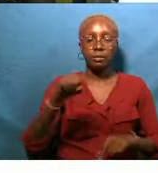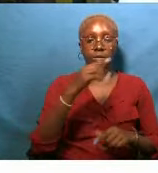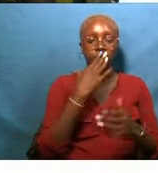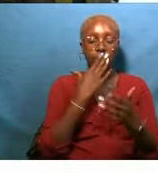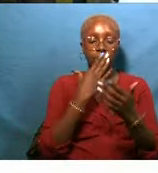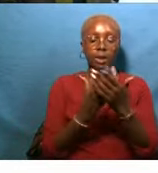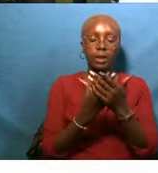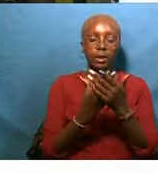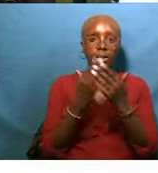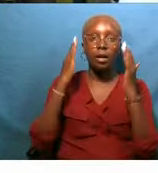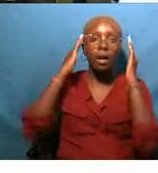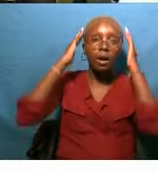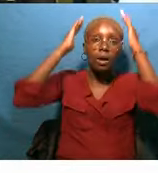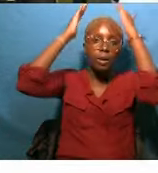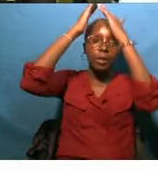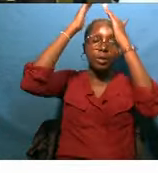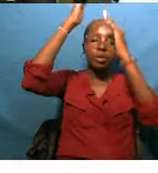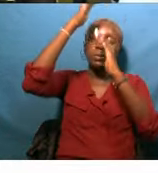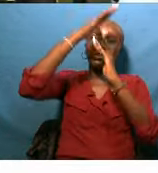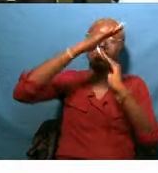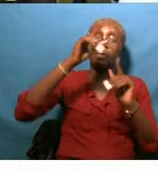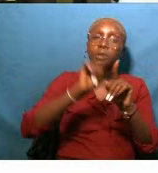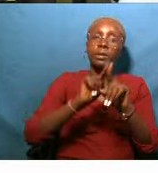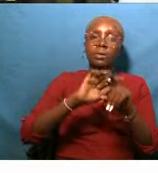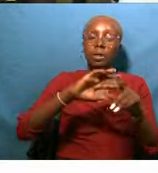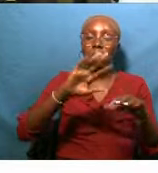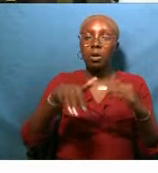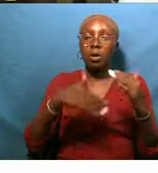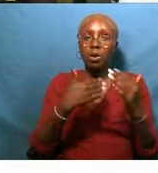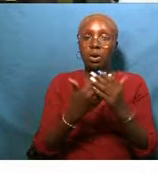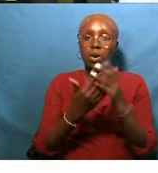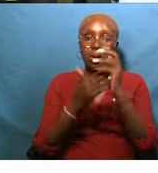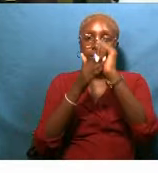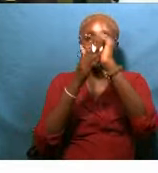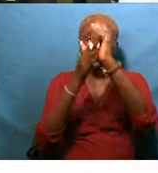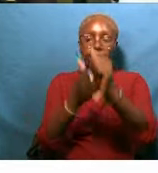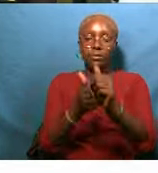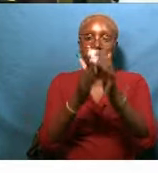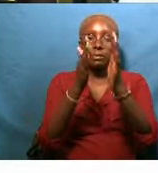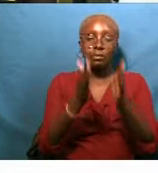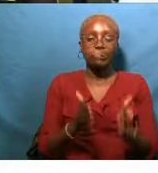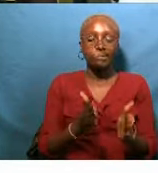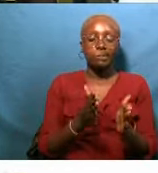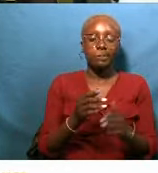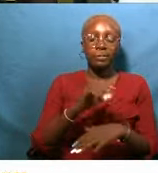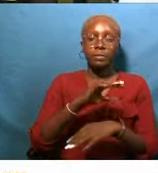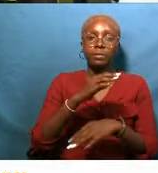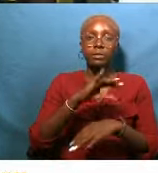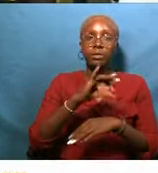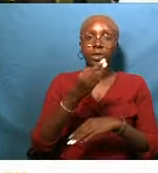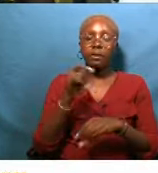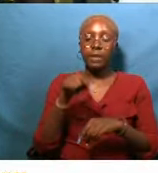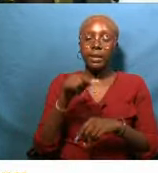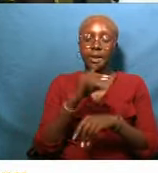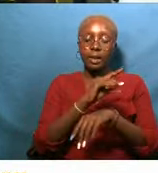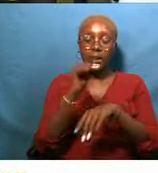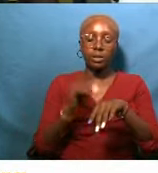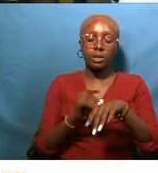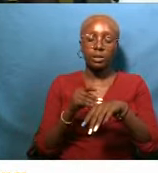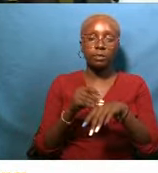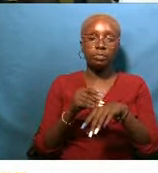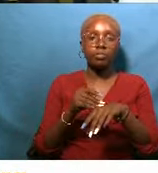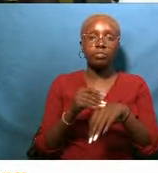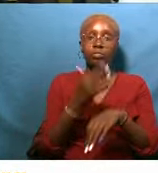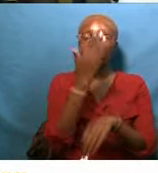the Archbishop and the entire leadership of the diocese for this